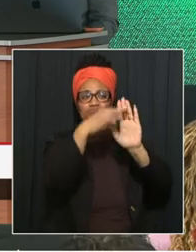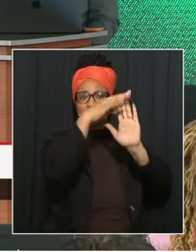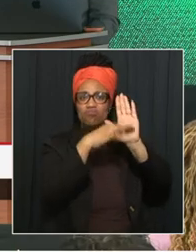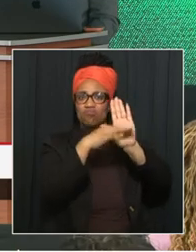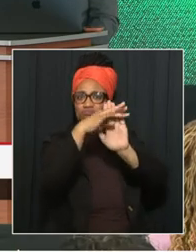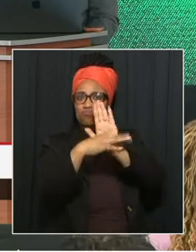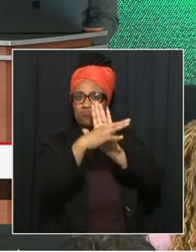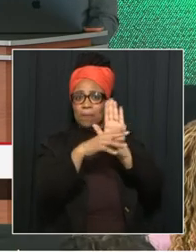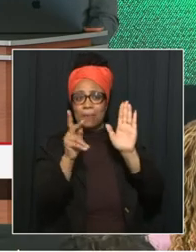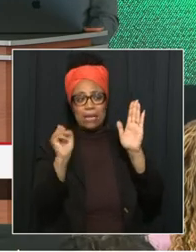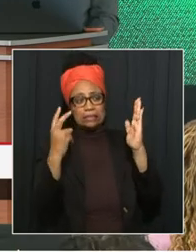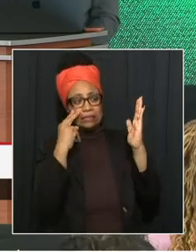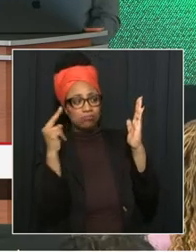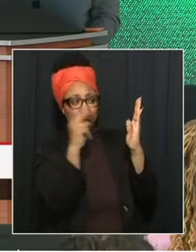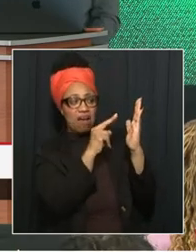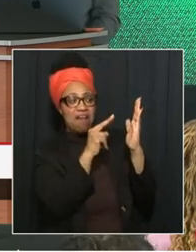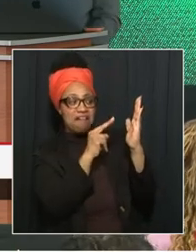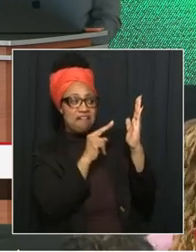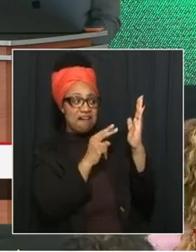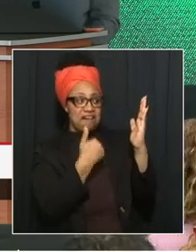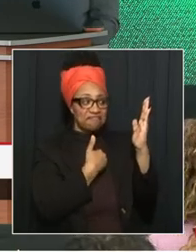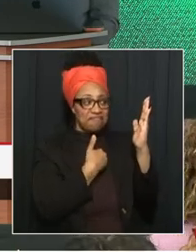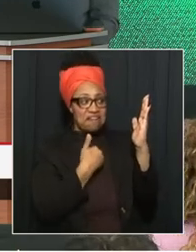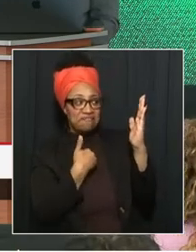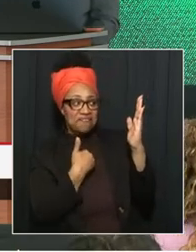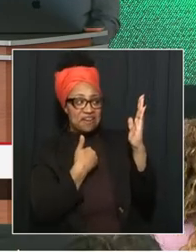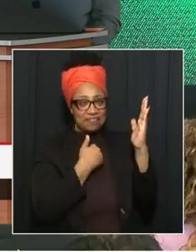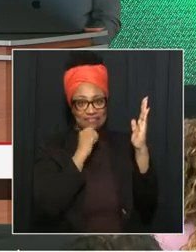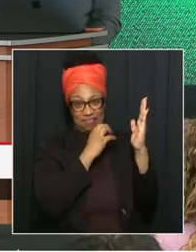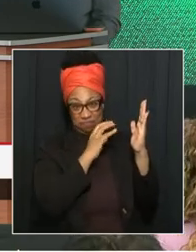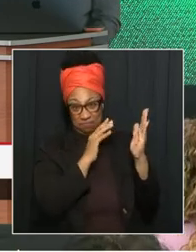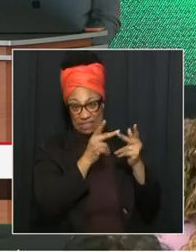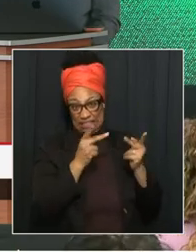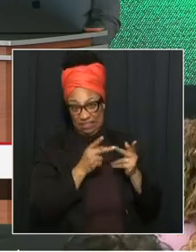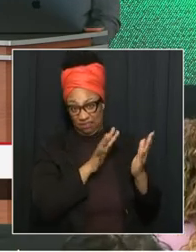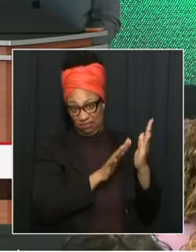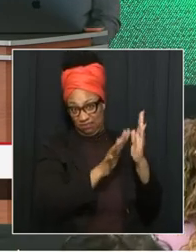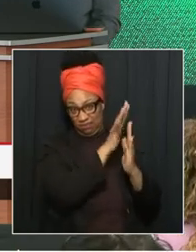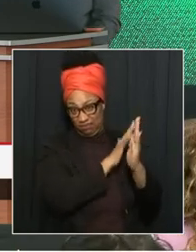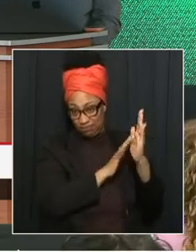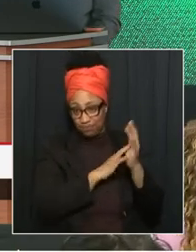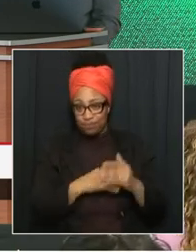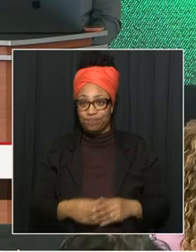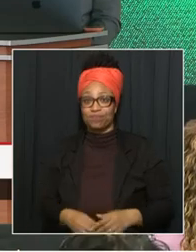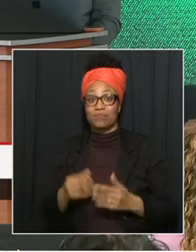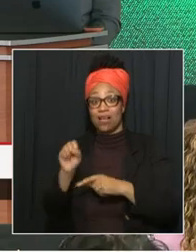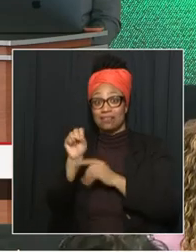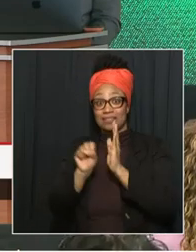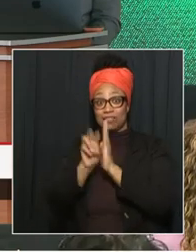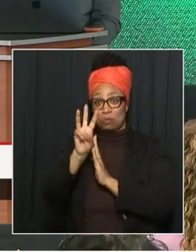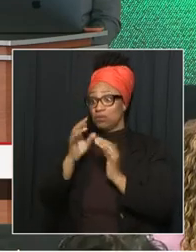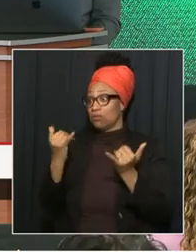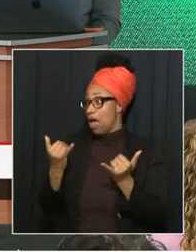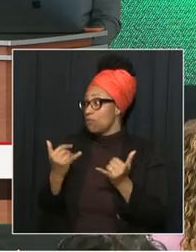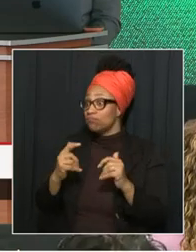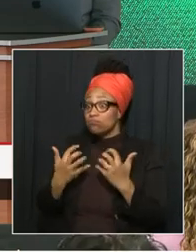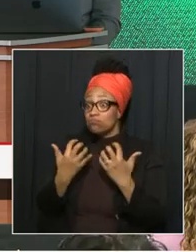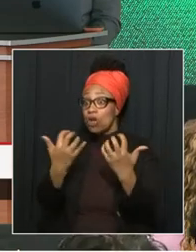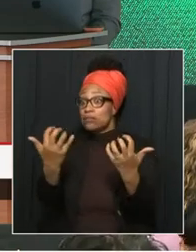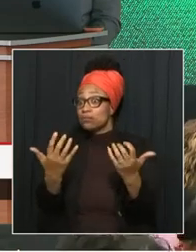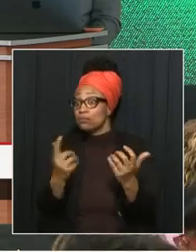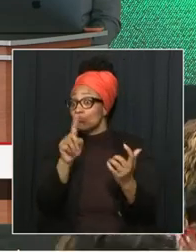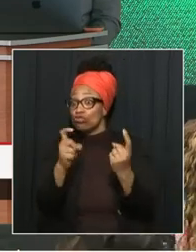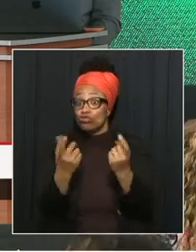going to take a question here from the audience. We'll go back here. How you doing? My name is Russell. Hi, Russell.